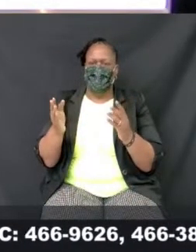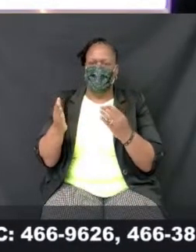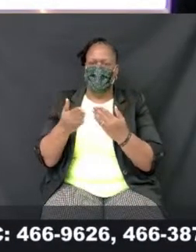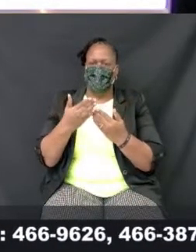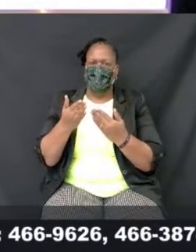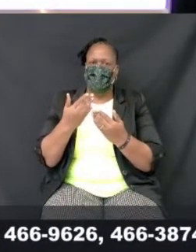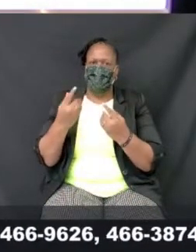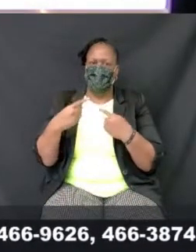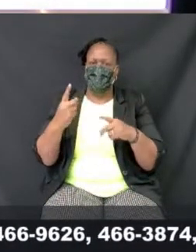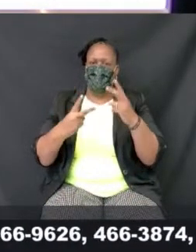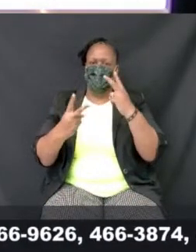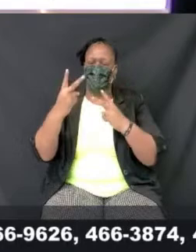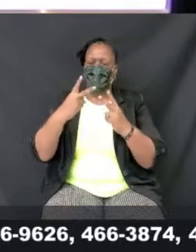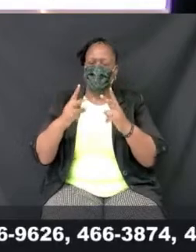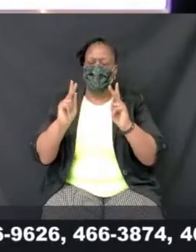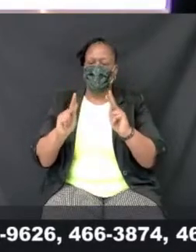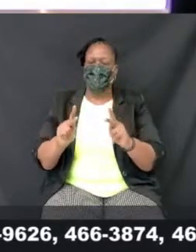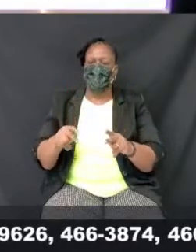General Hospital?